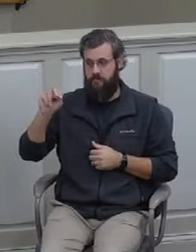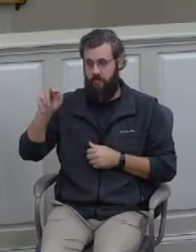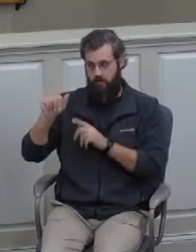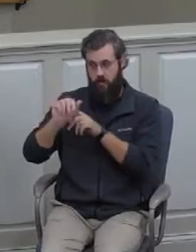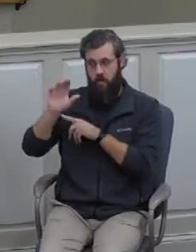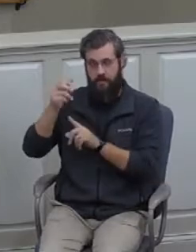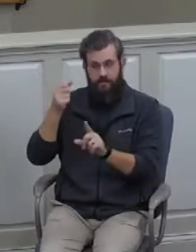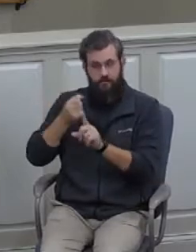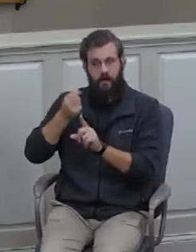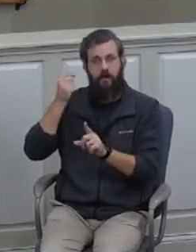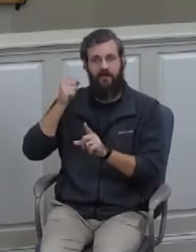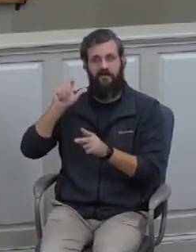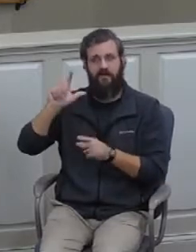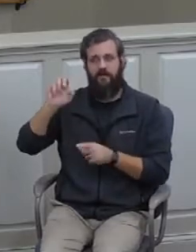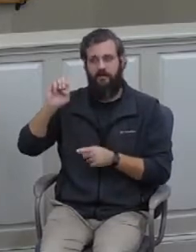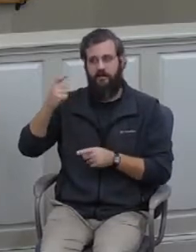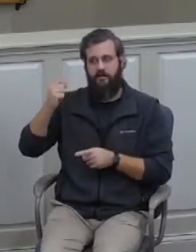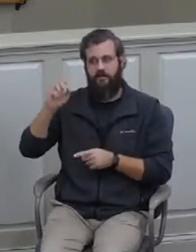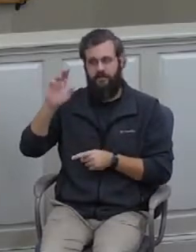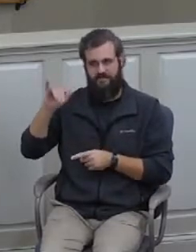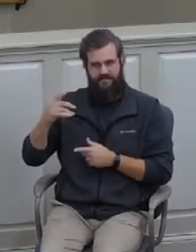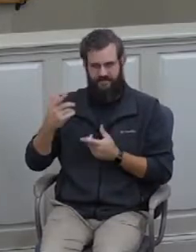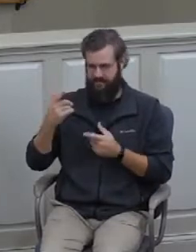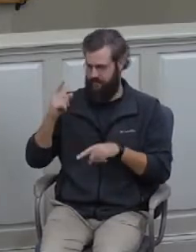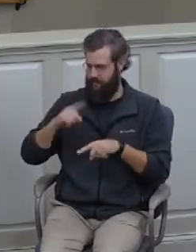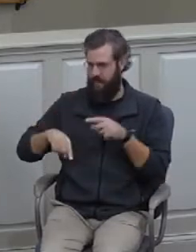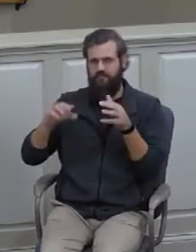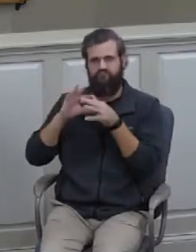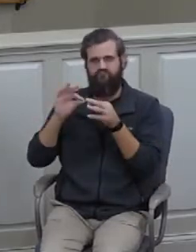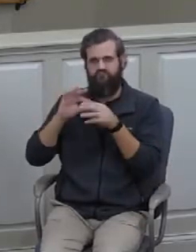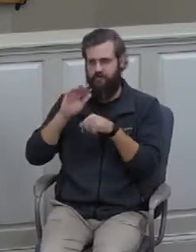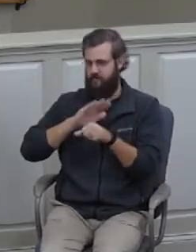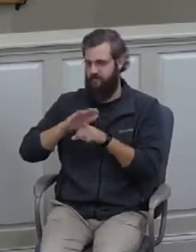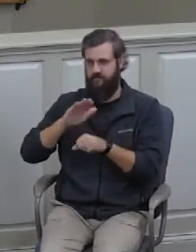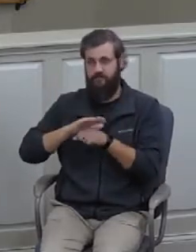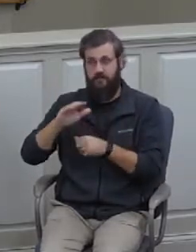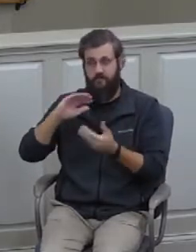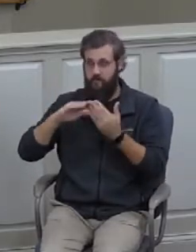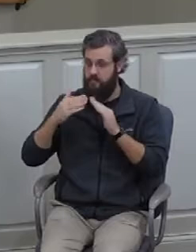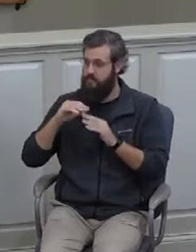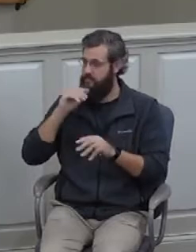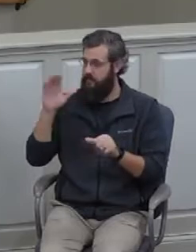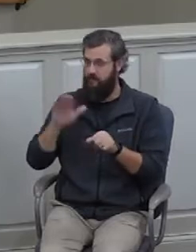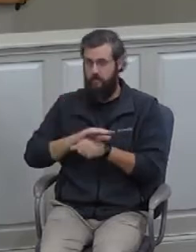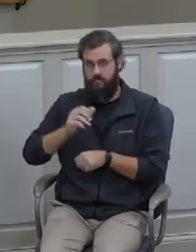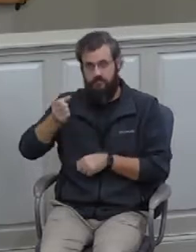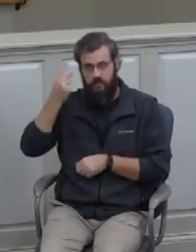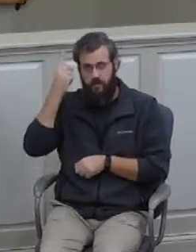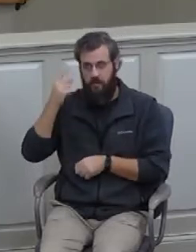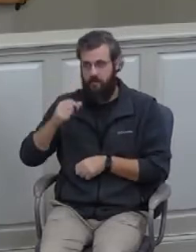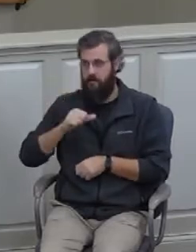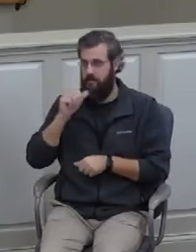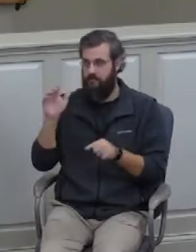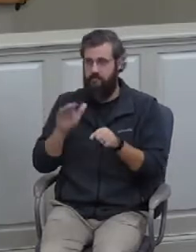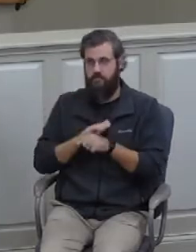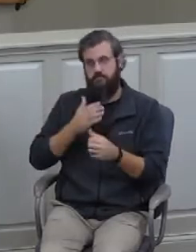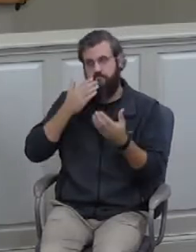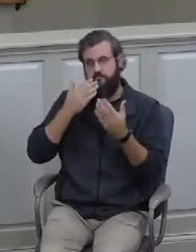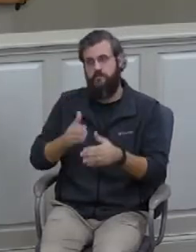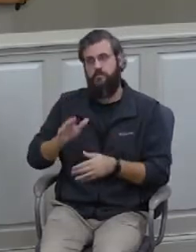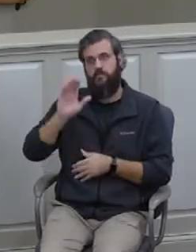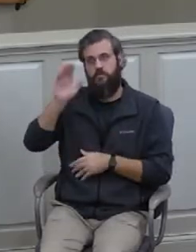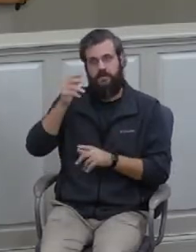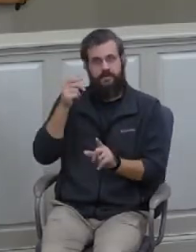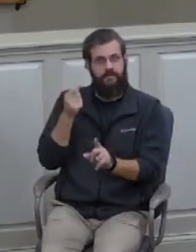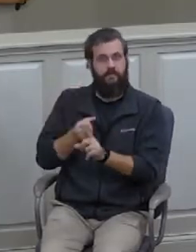legacy can't be understated. I don't think the community can fully appreciate, or nor can they understand the impact